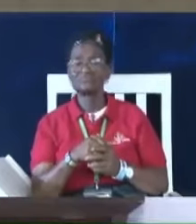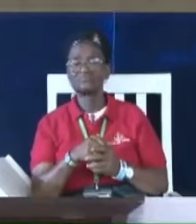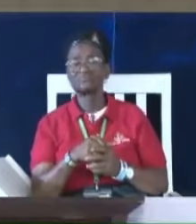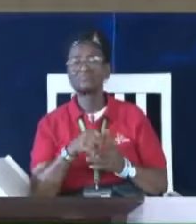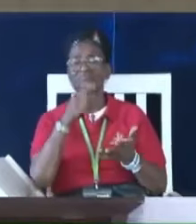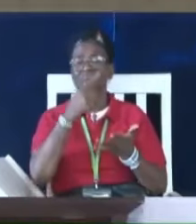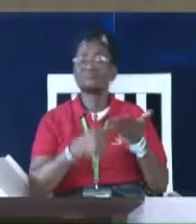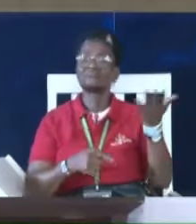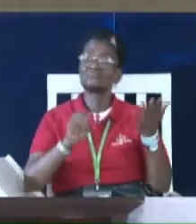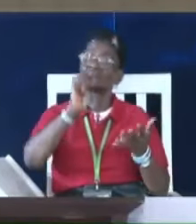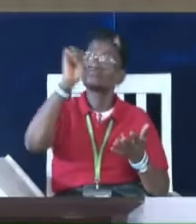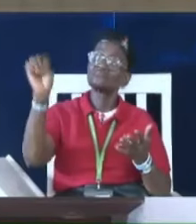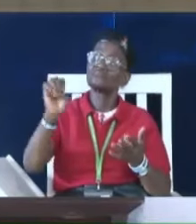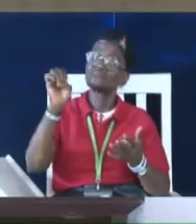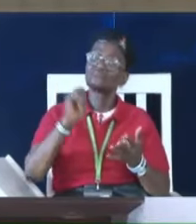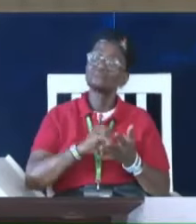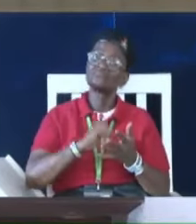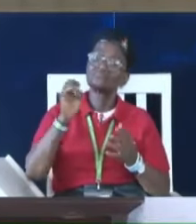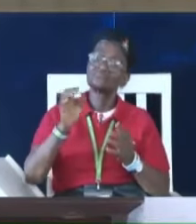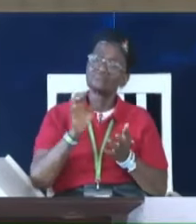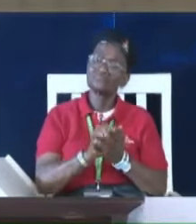Whatever it is, small or big,